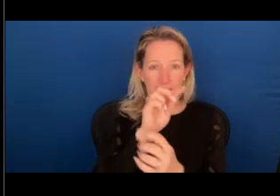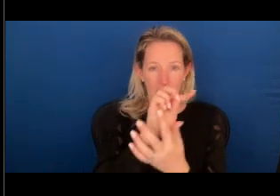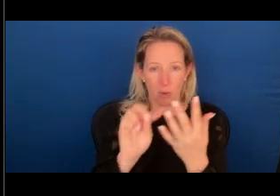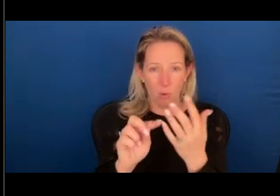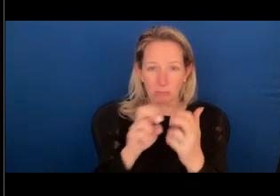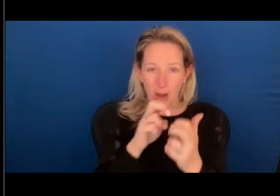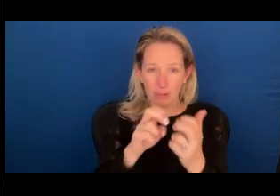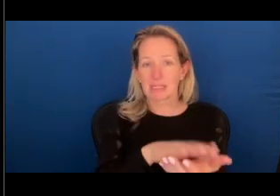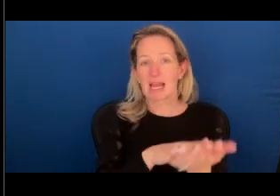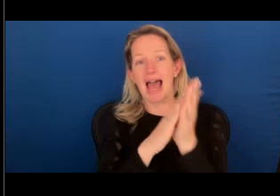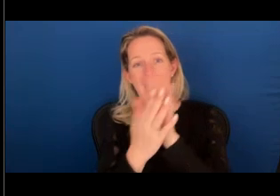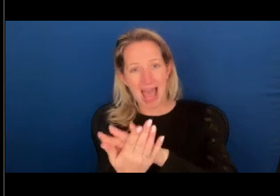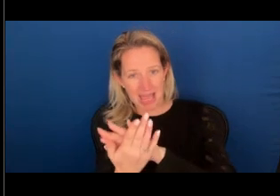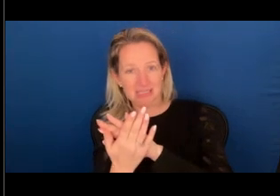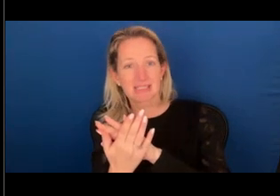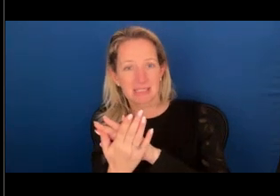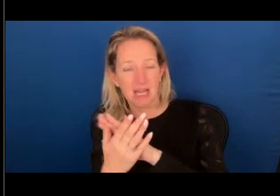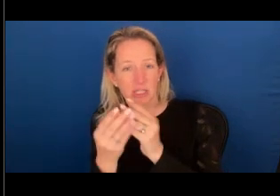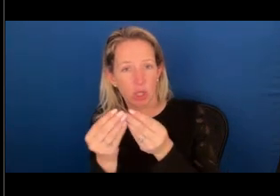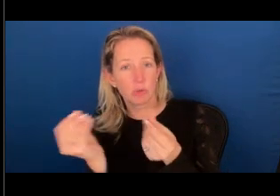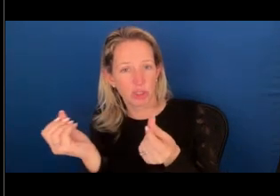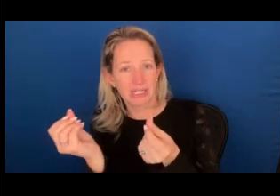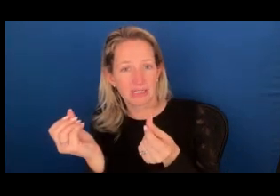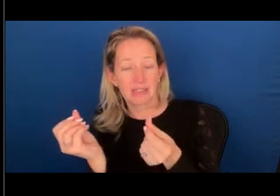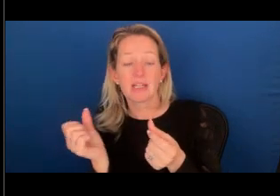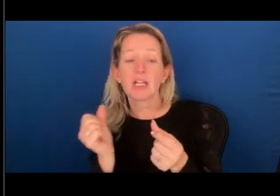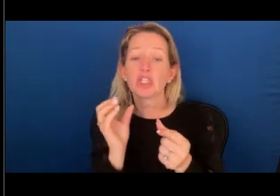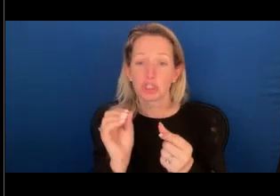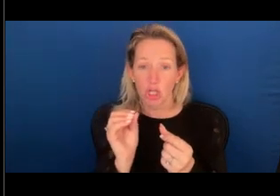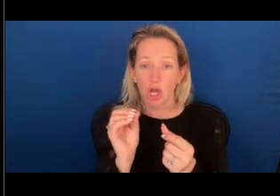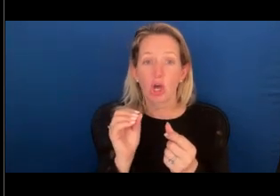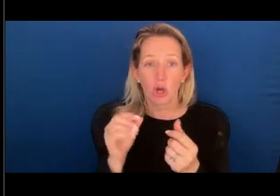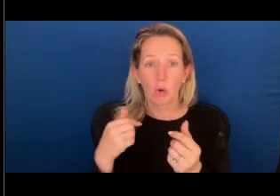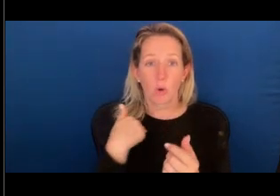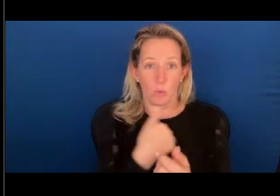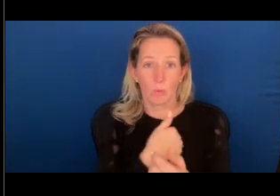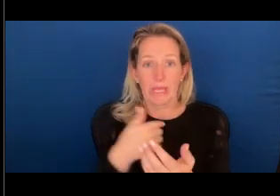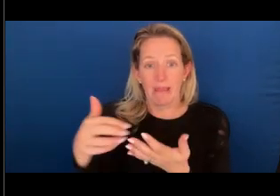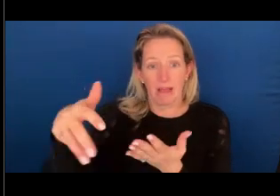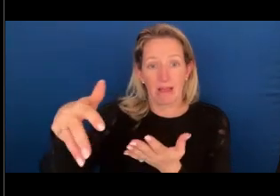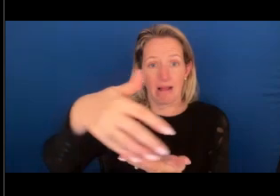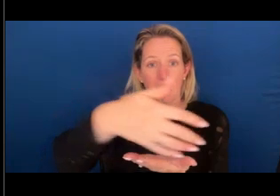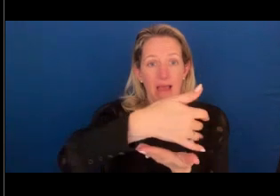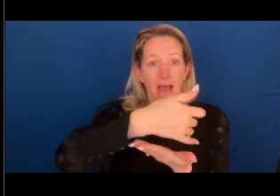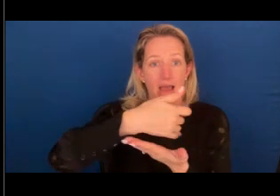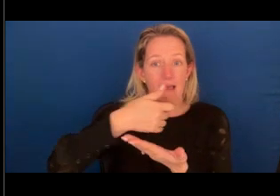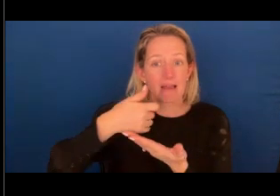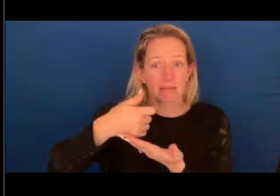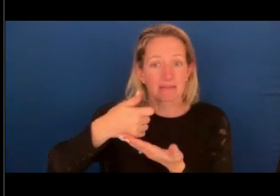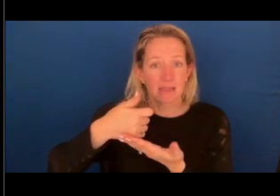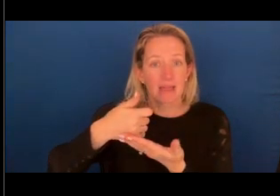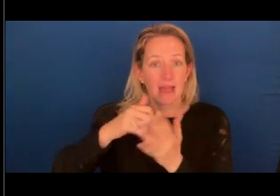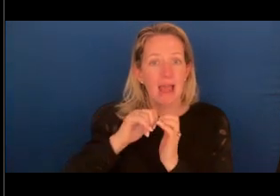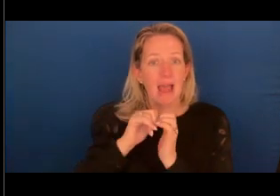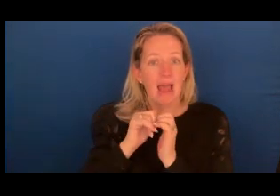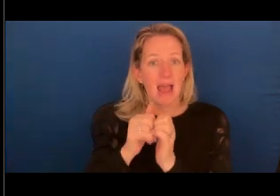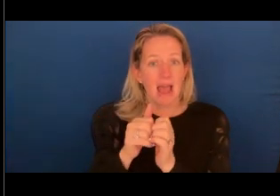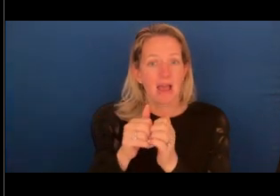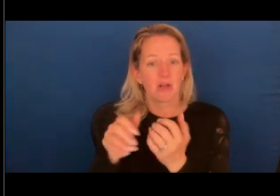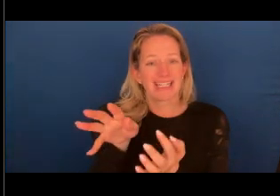that microfibers are collected over here, and then it can be very easily removed by stirring this kind of